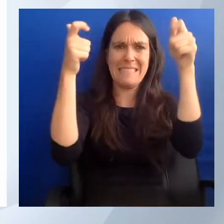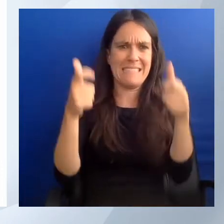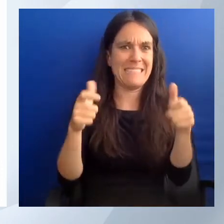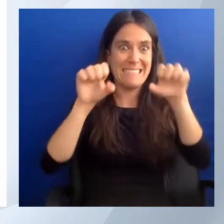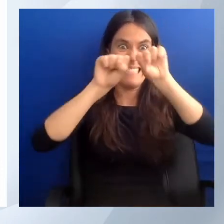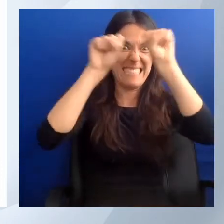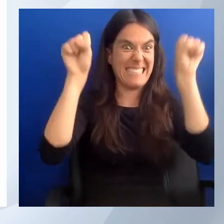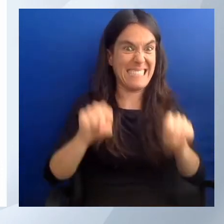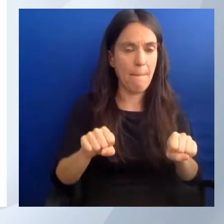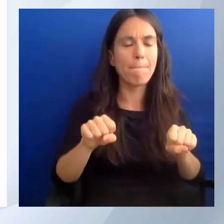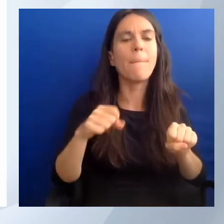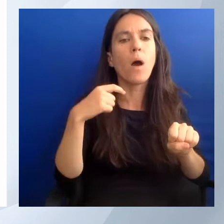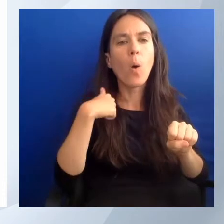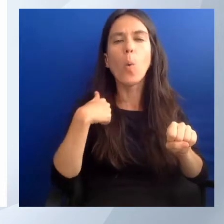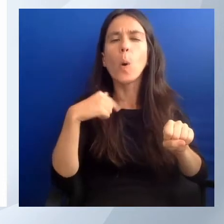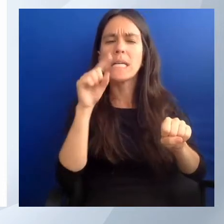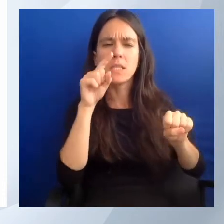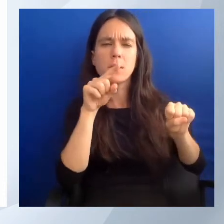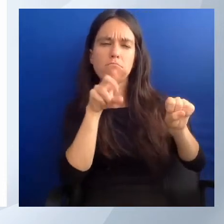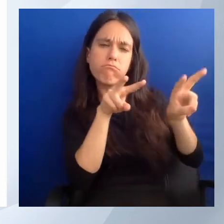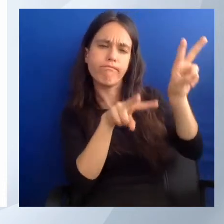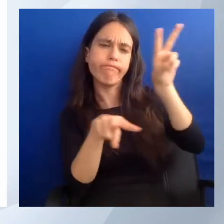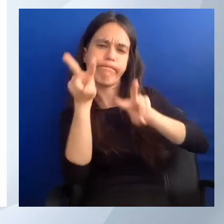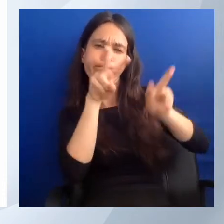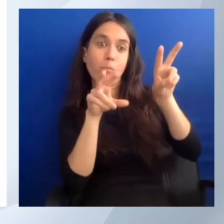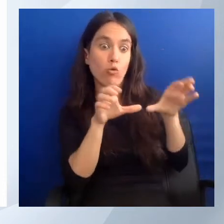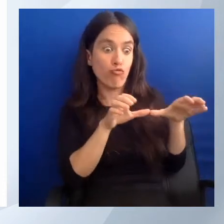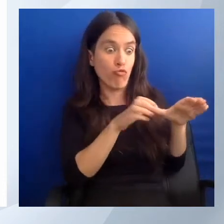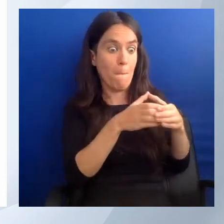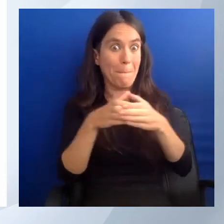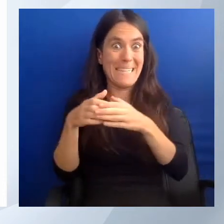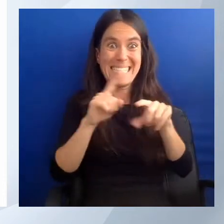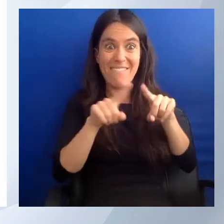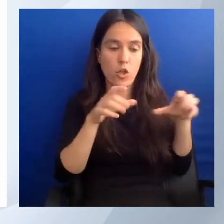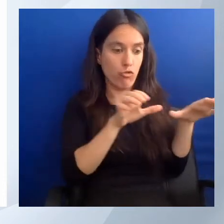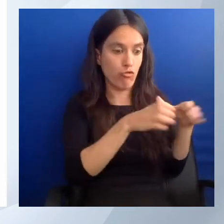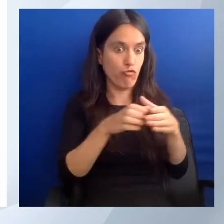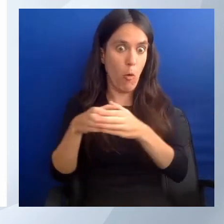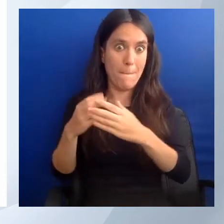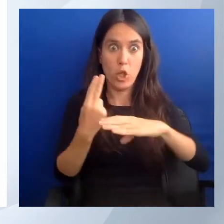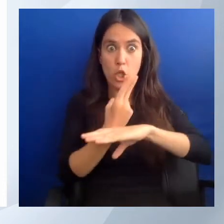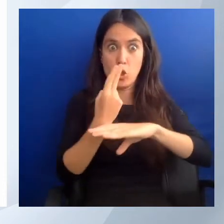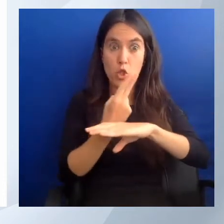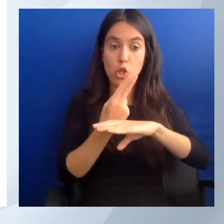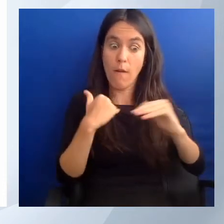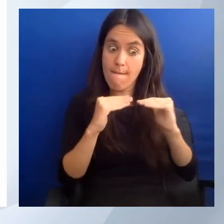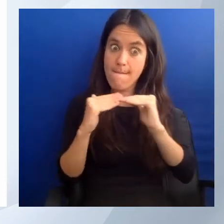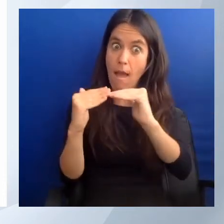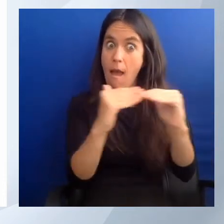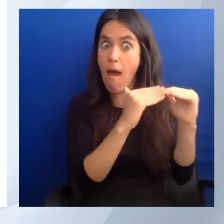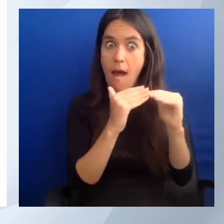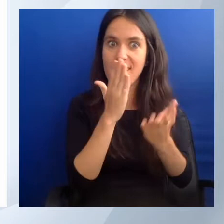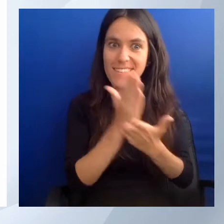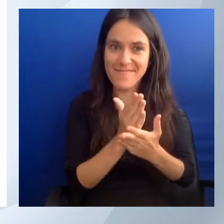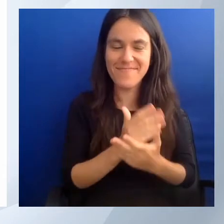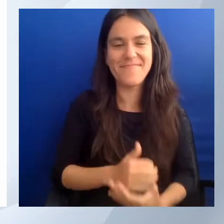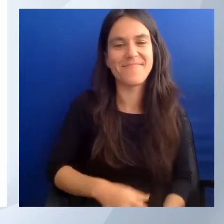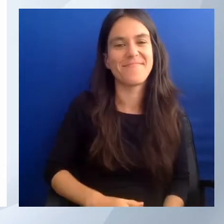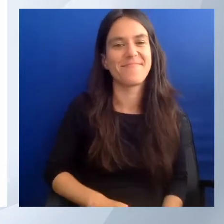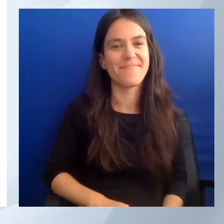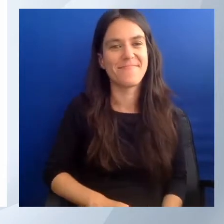is fair to all groups of users that are going to use that model. And finally, once we know, is the model fair or